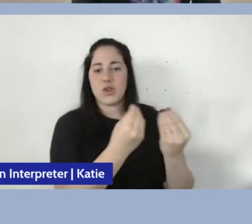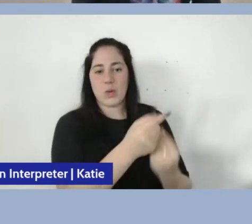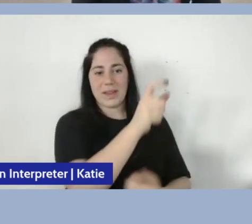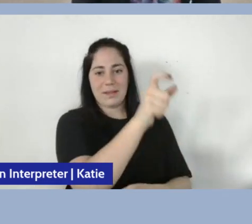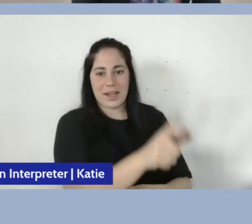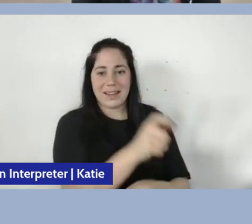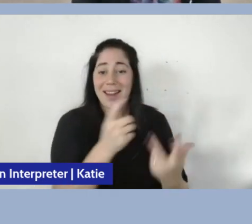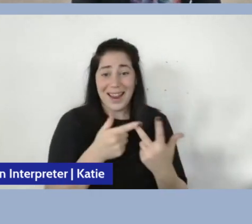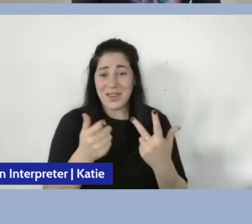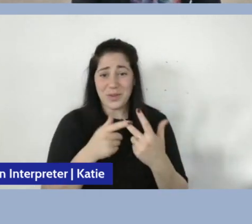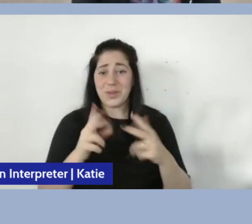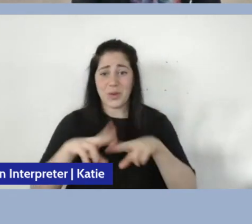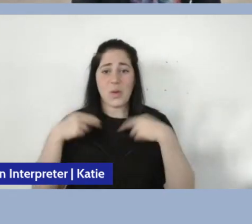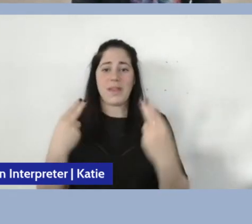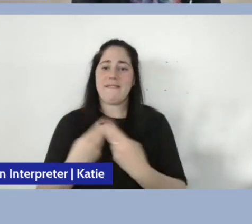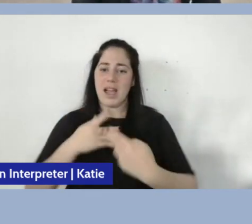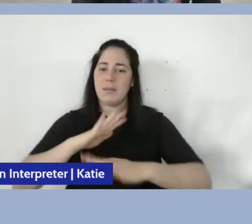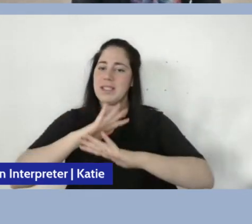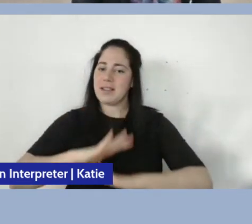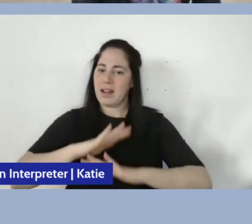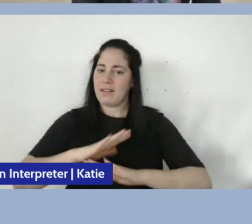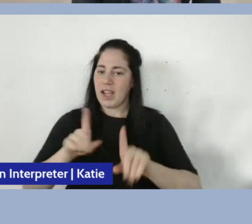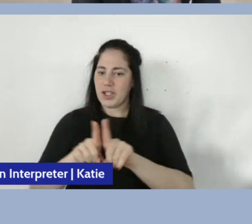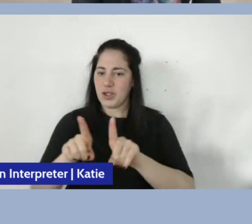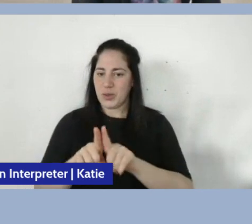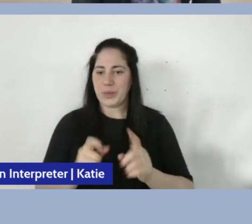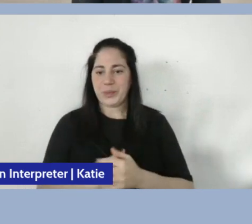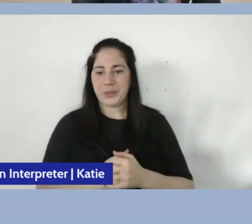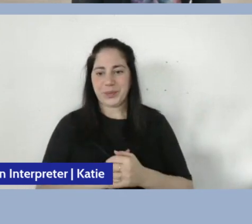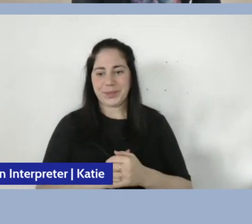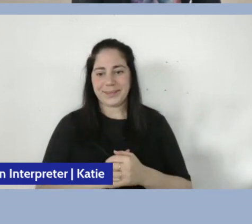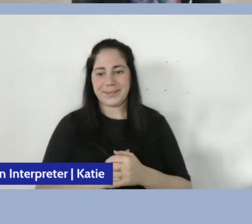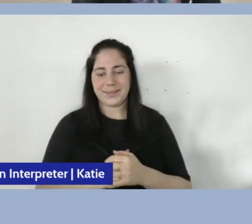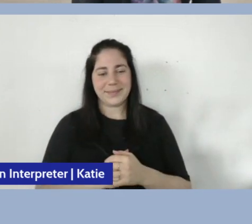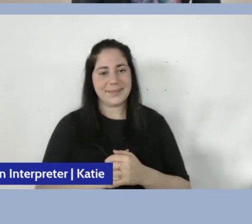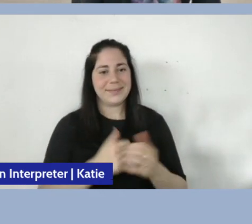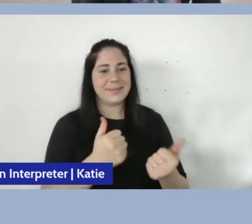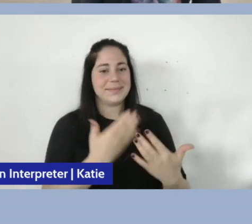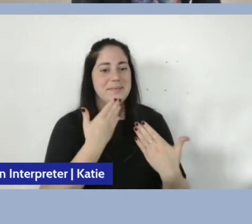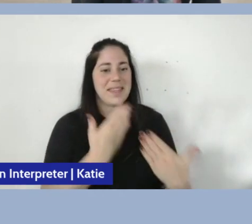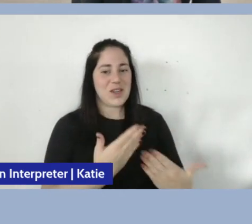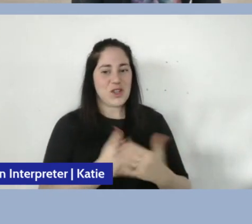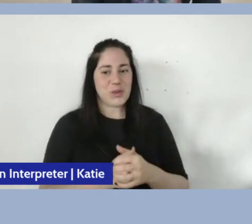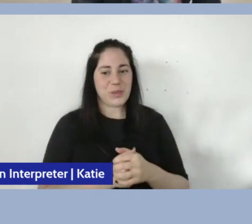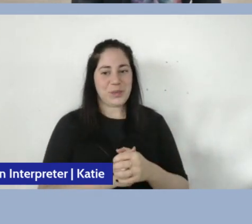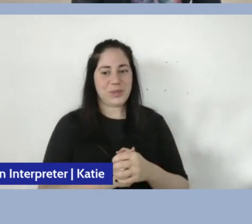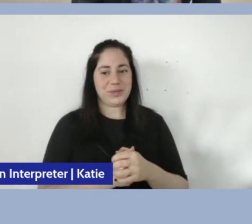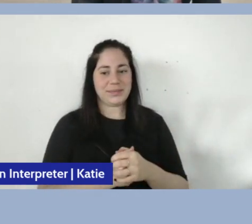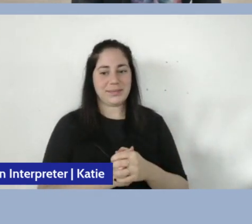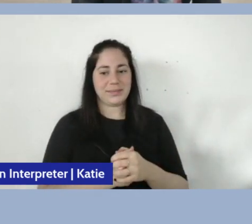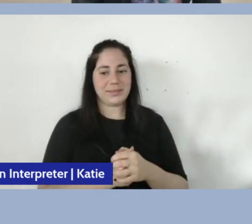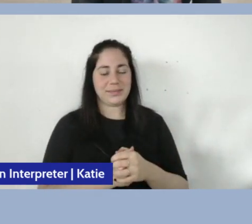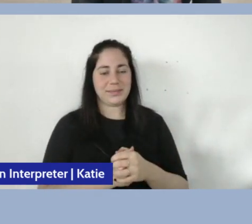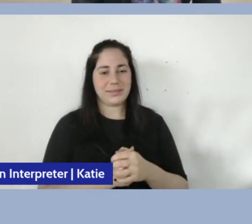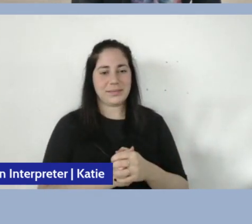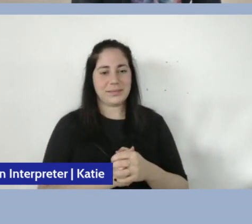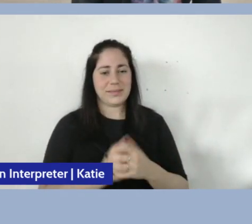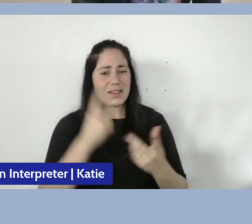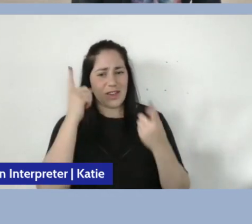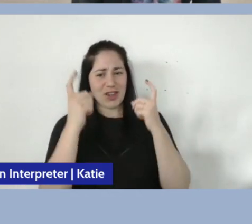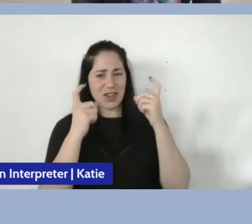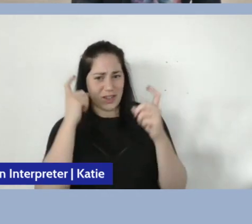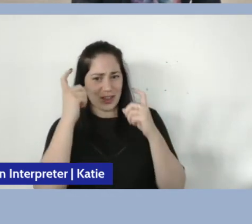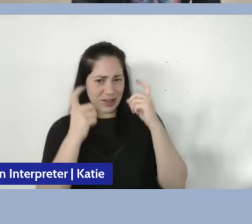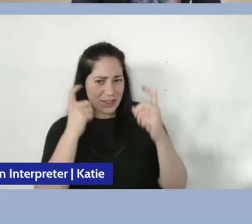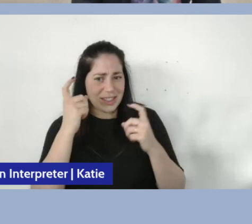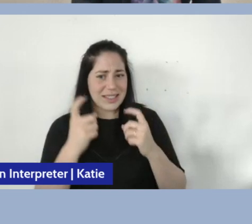with the consultation. Thanks, Lisa. Thank you. I'm really curious, as a geriatrician, do